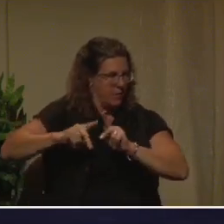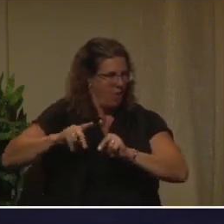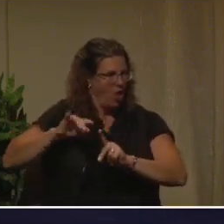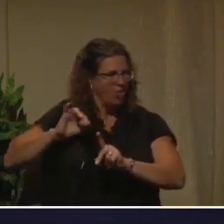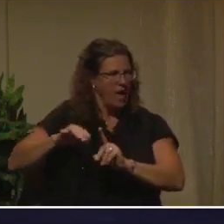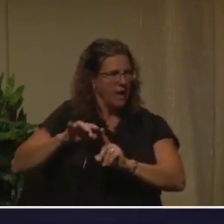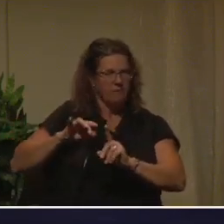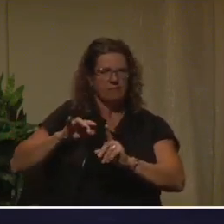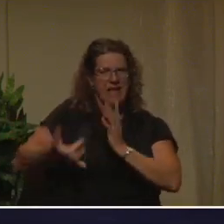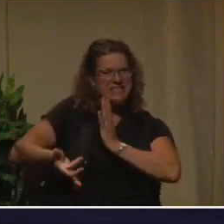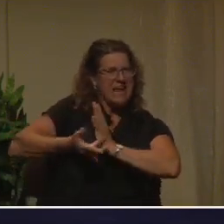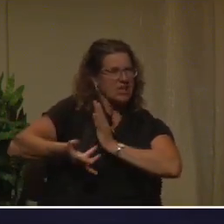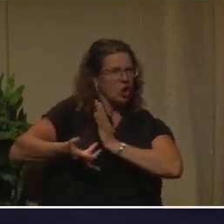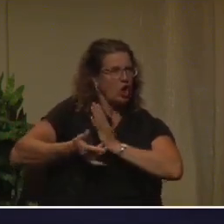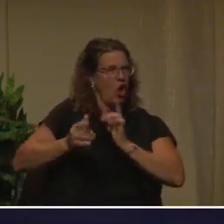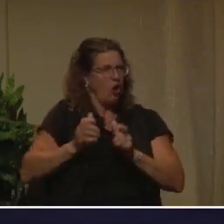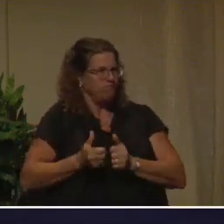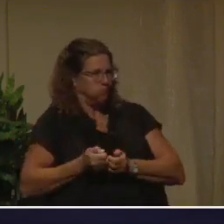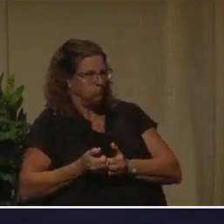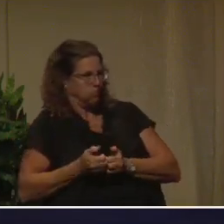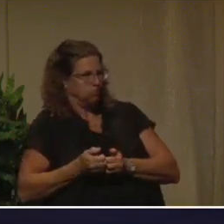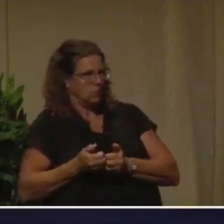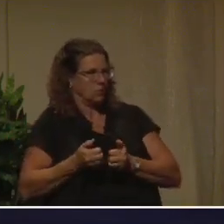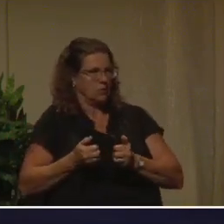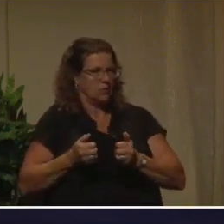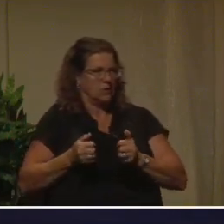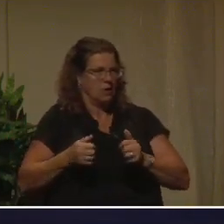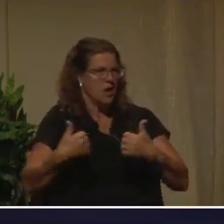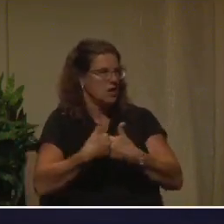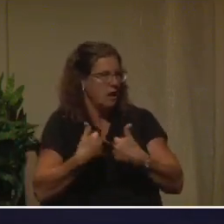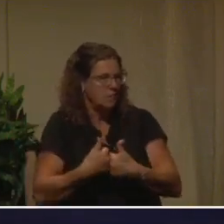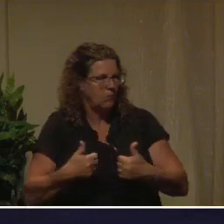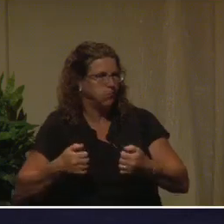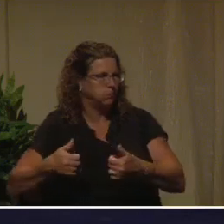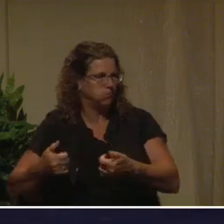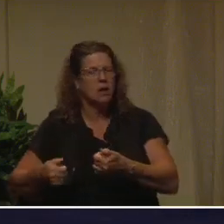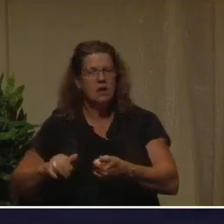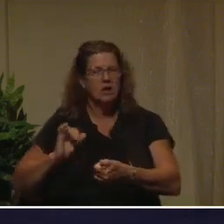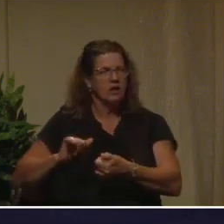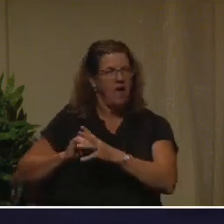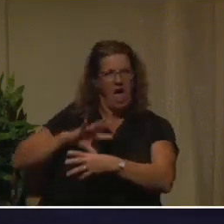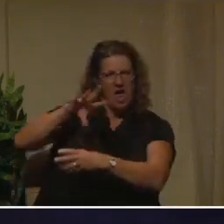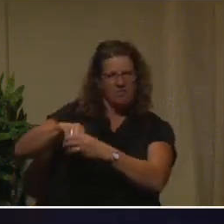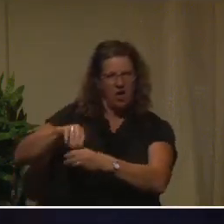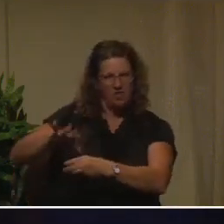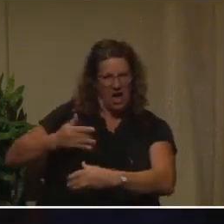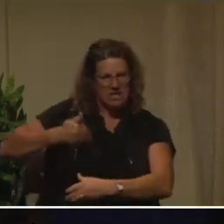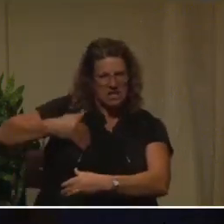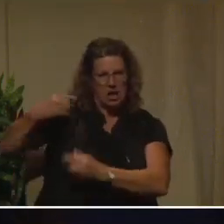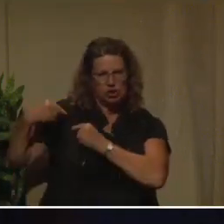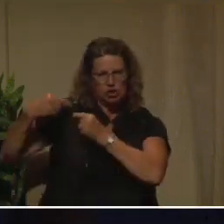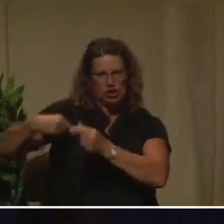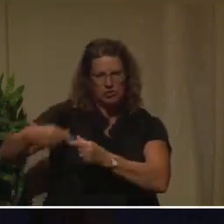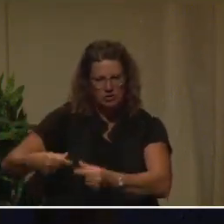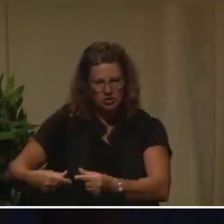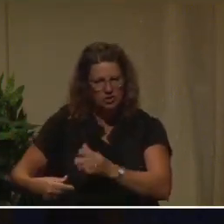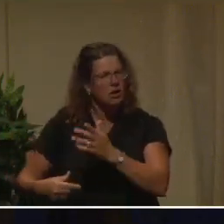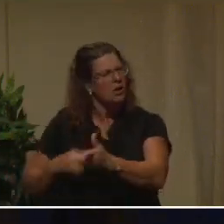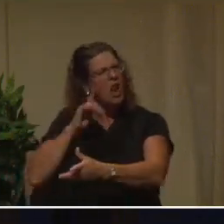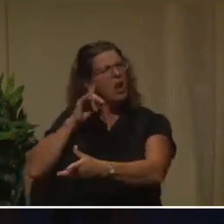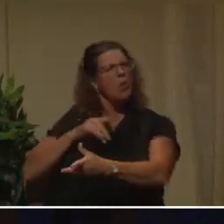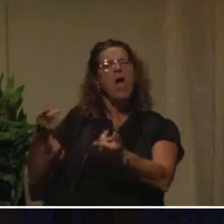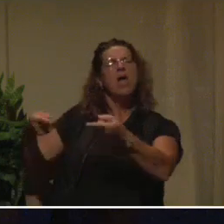he does a good job of proving it. He says social media has done a lot to undermine the confidence of Gen Z